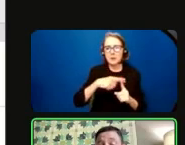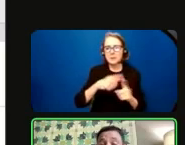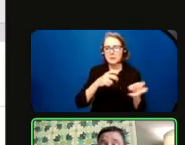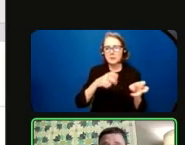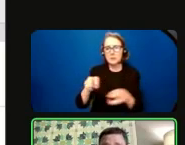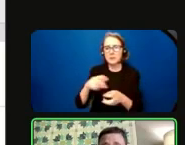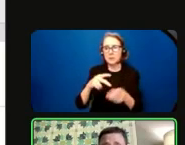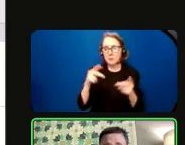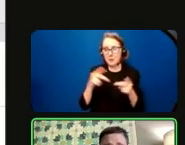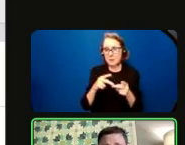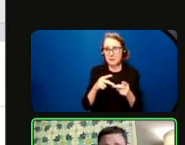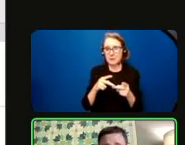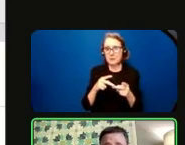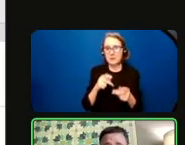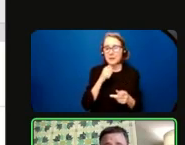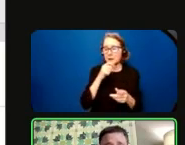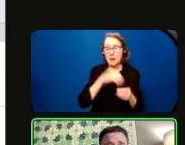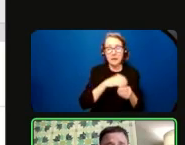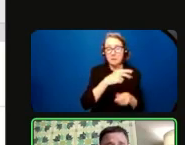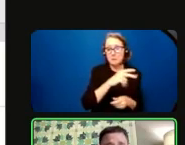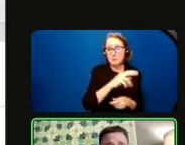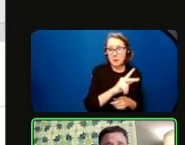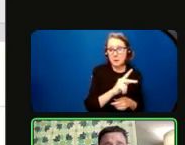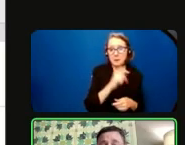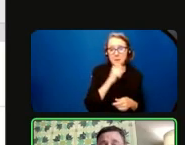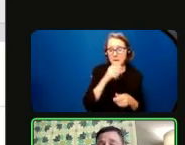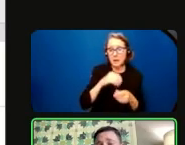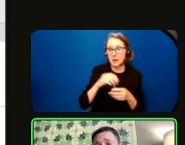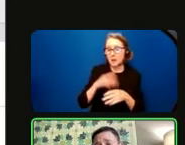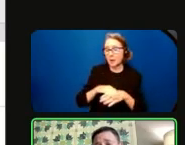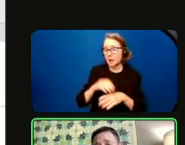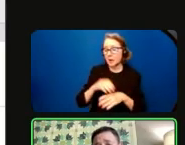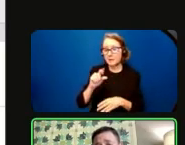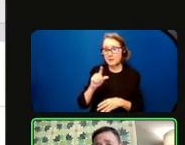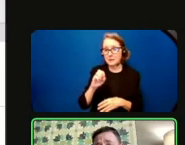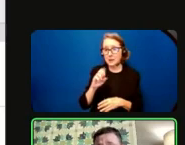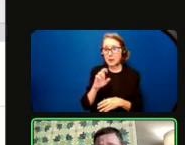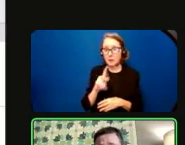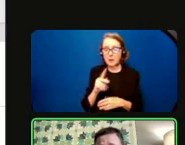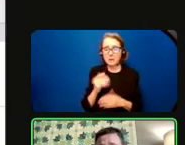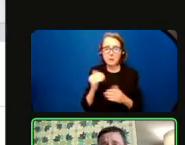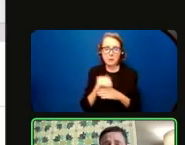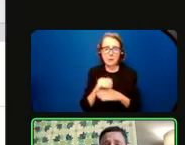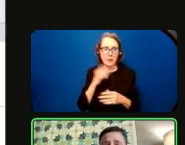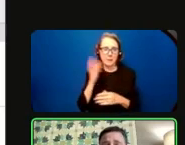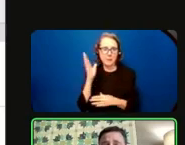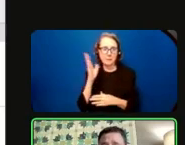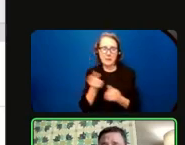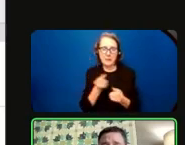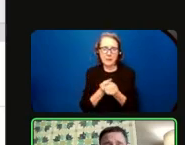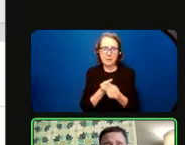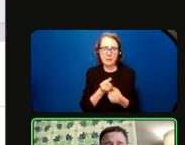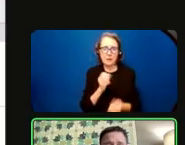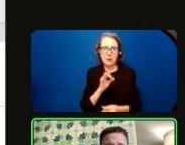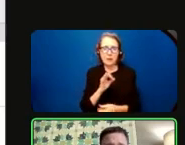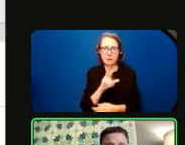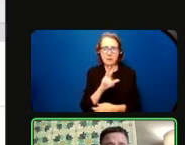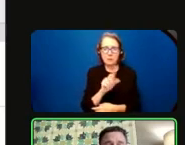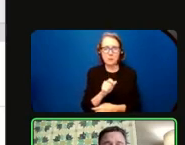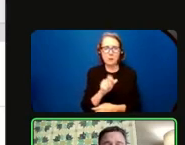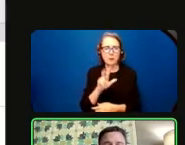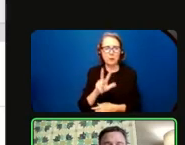spaces, not in parks, not on sidewalks. So I'm speaking tonight in favor of